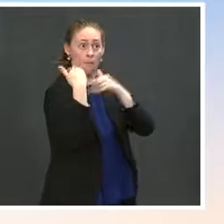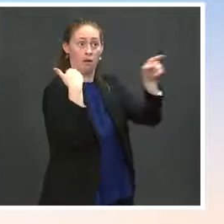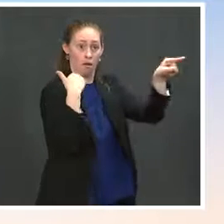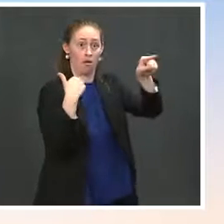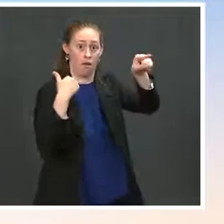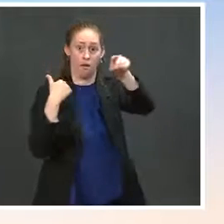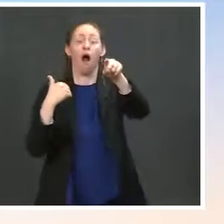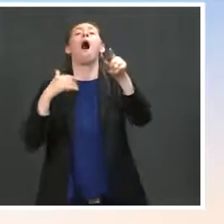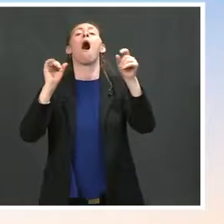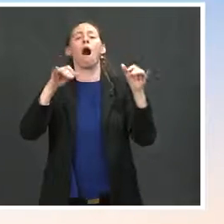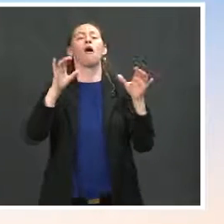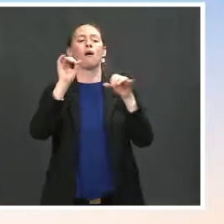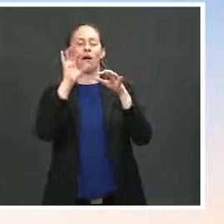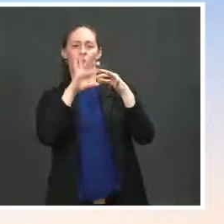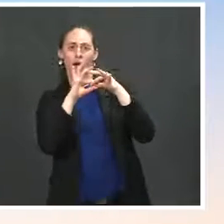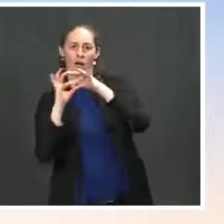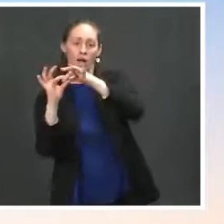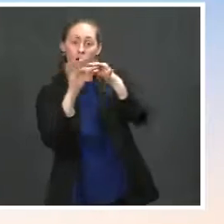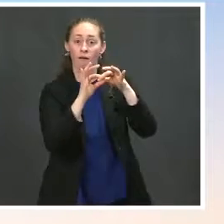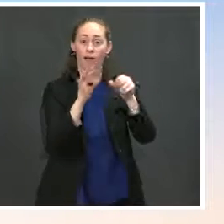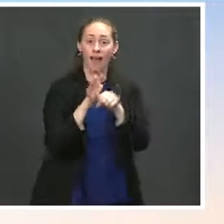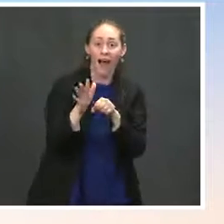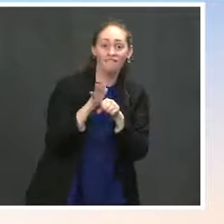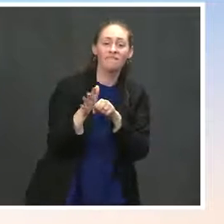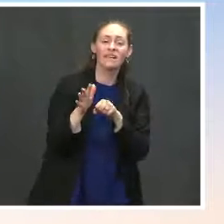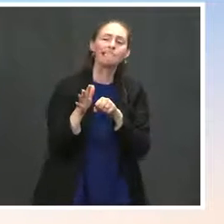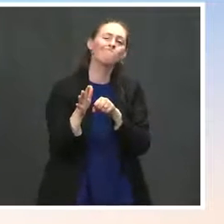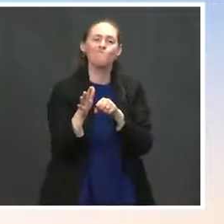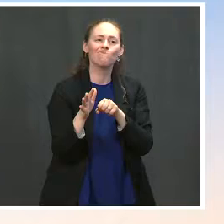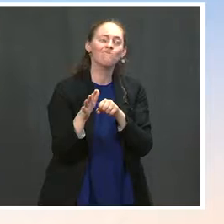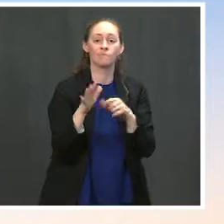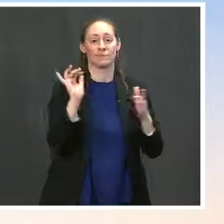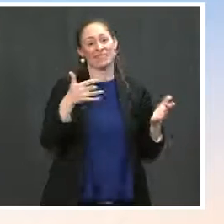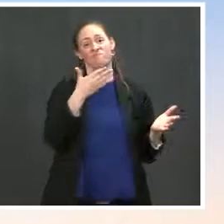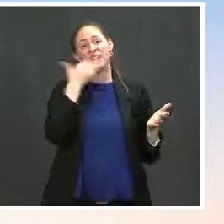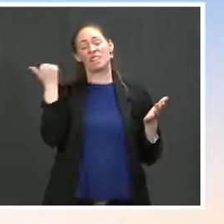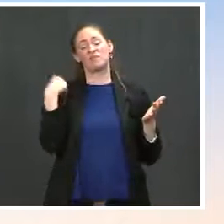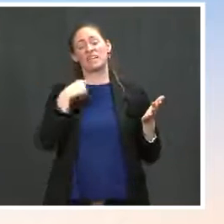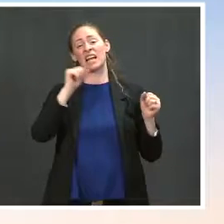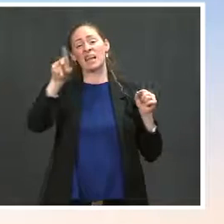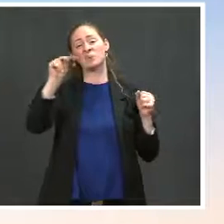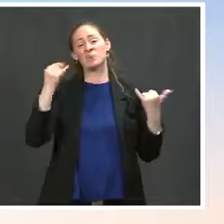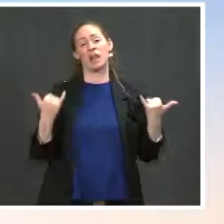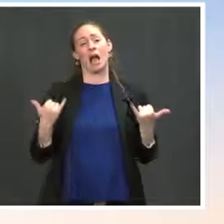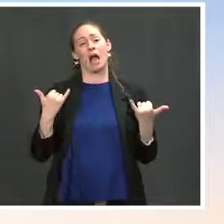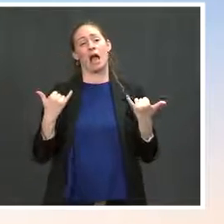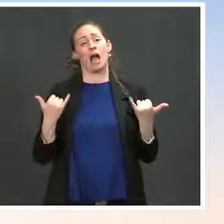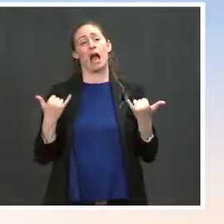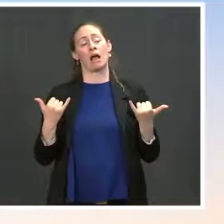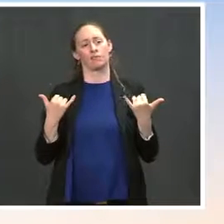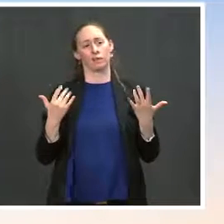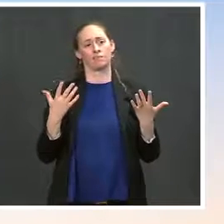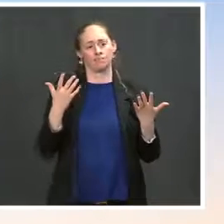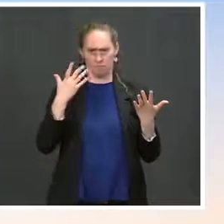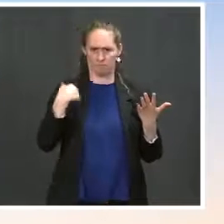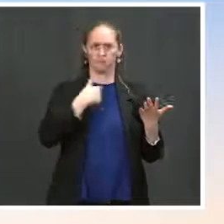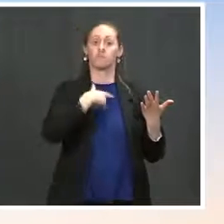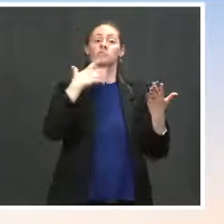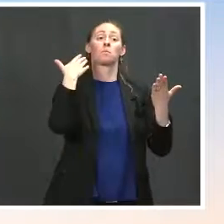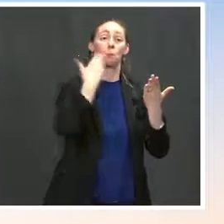enough? No. But it's the best we can do today, and prove we can begin to move and